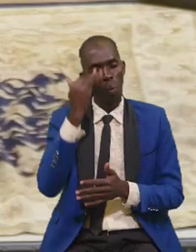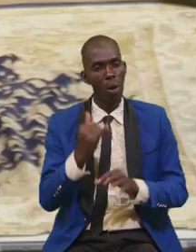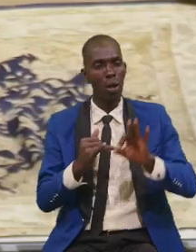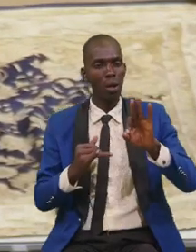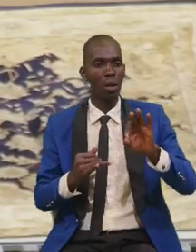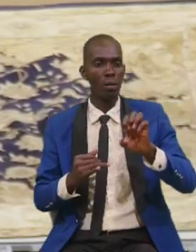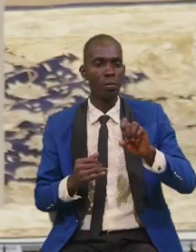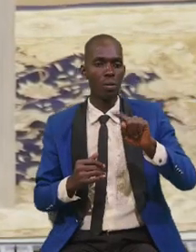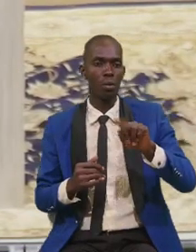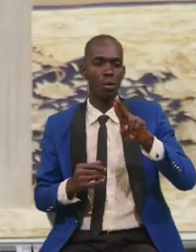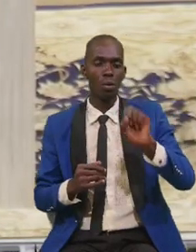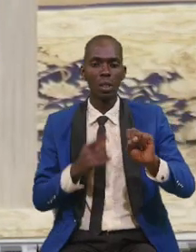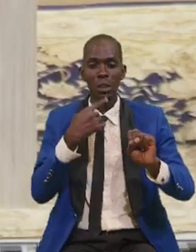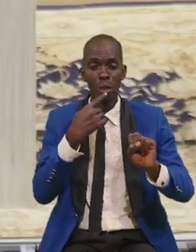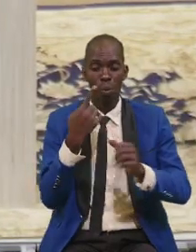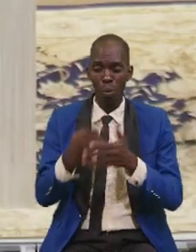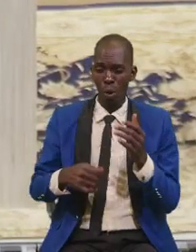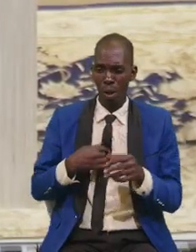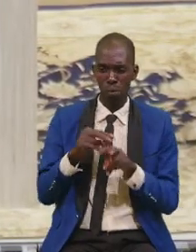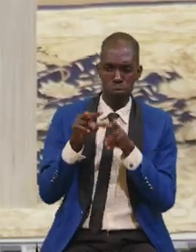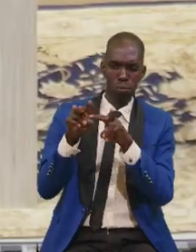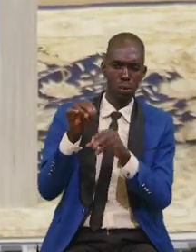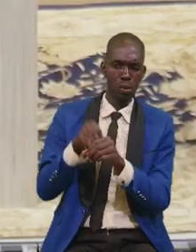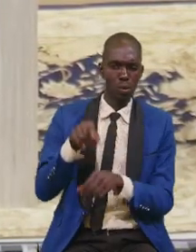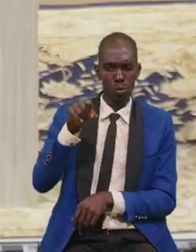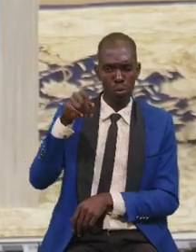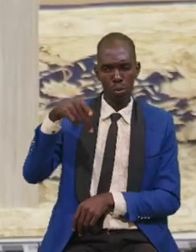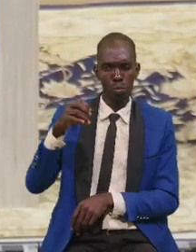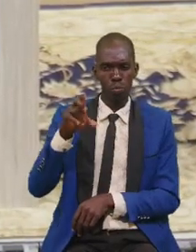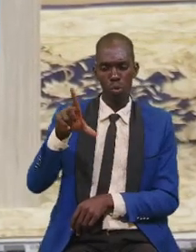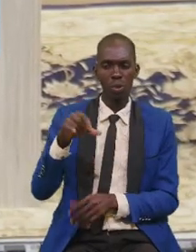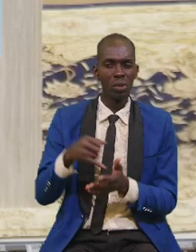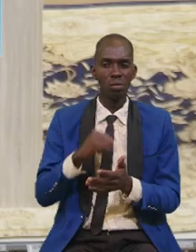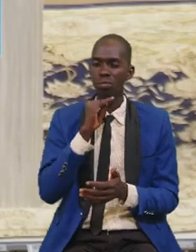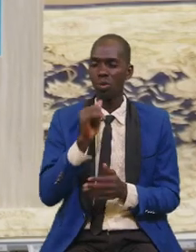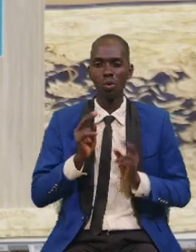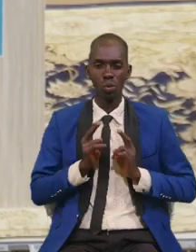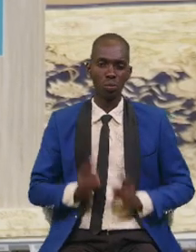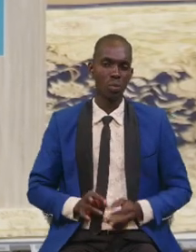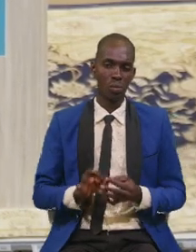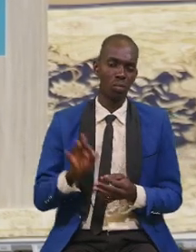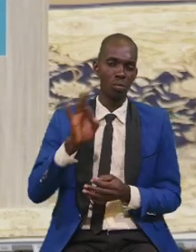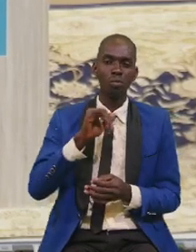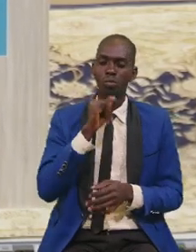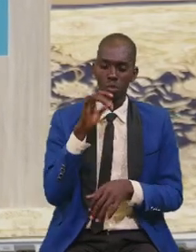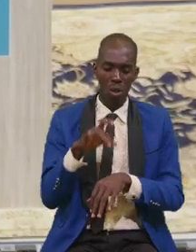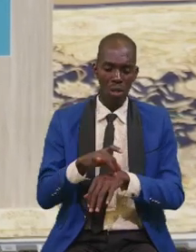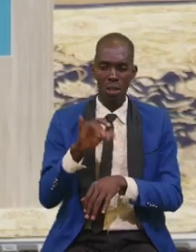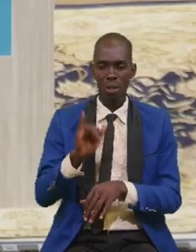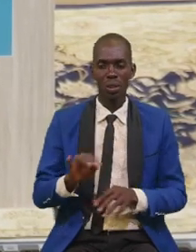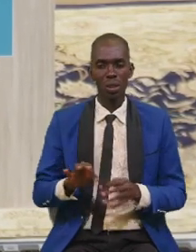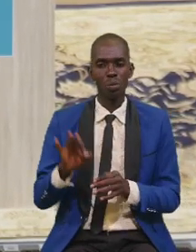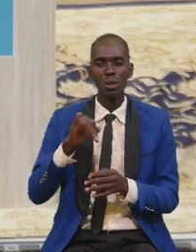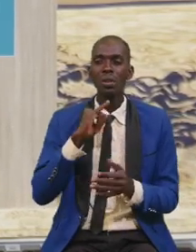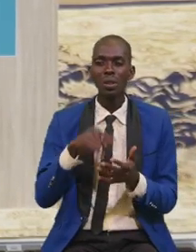is not your human spirit, and this is not your earthly spirit, this is another spirit. But the man did not